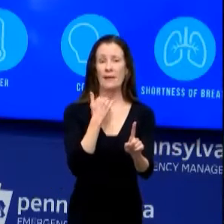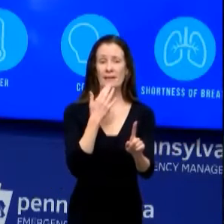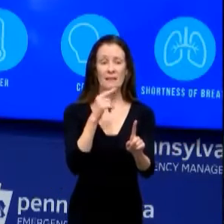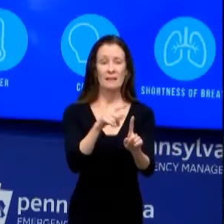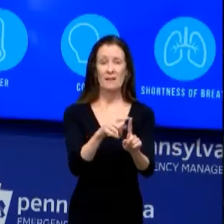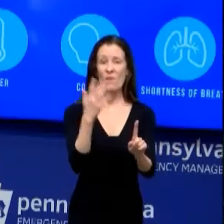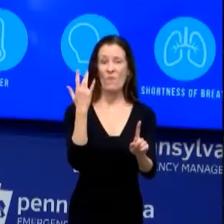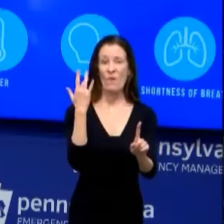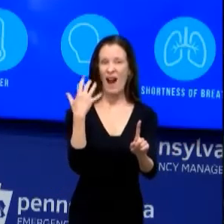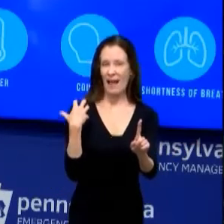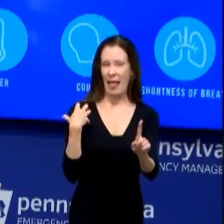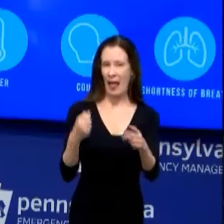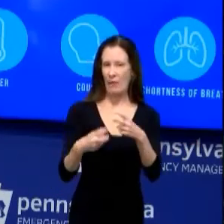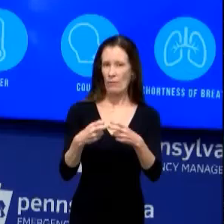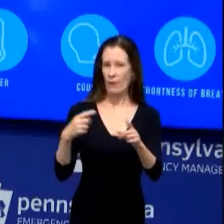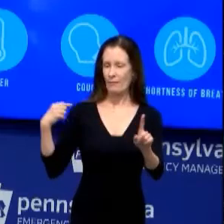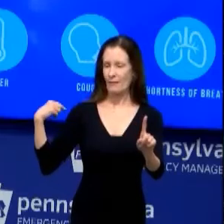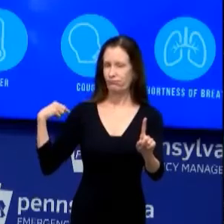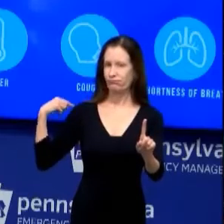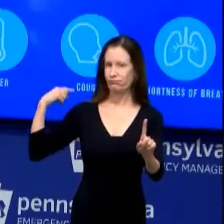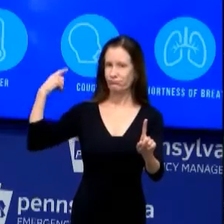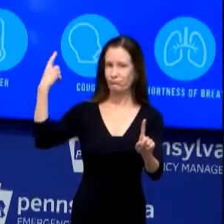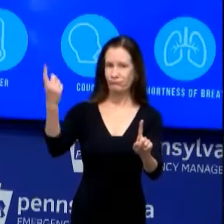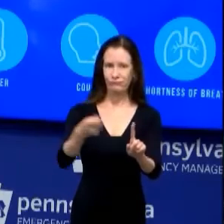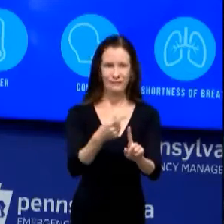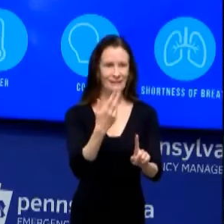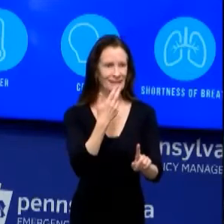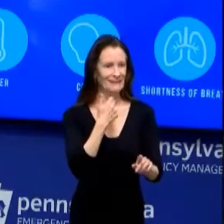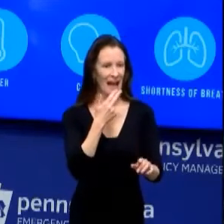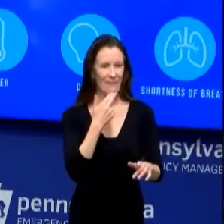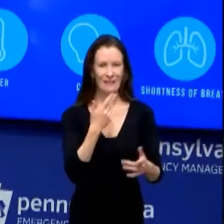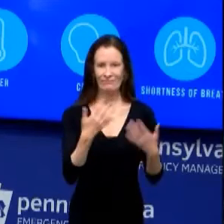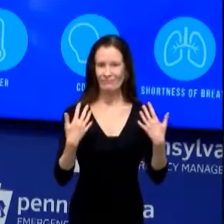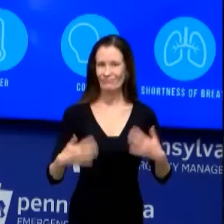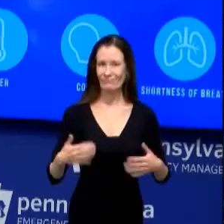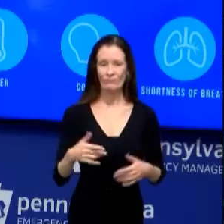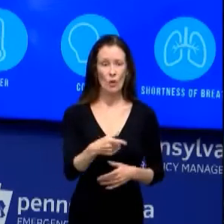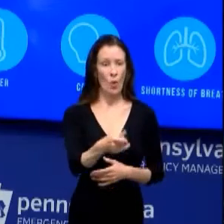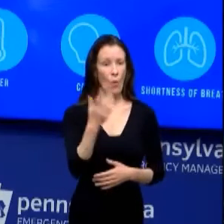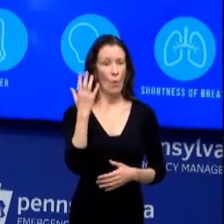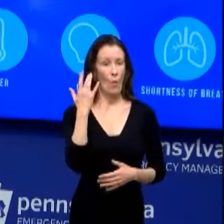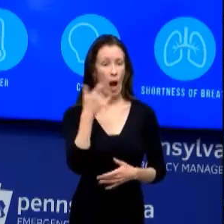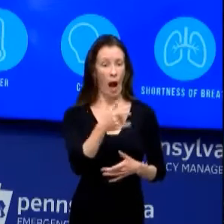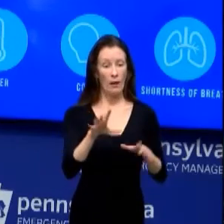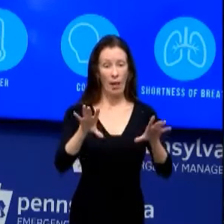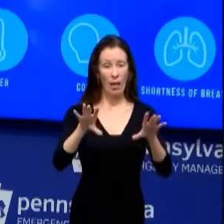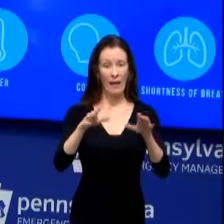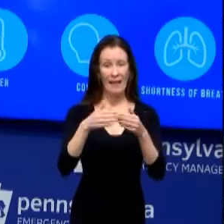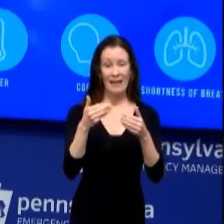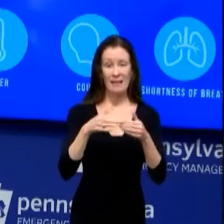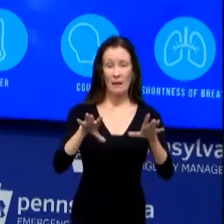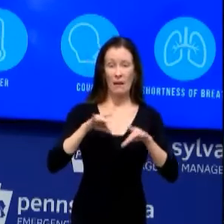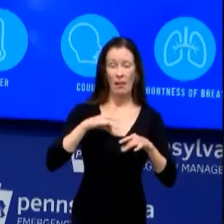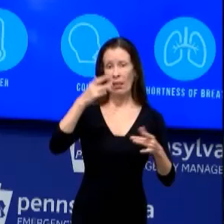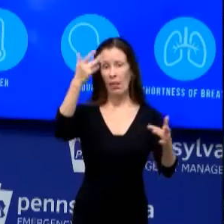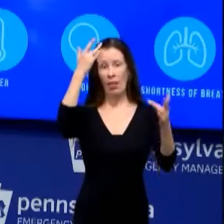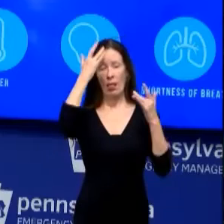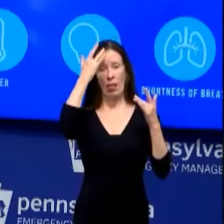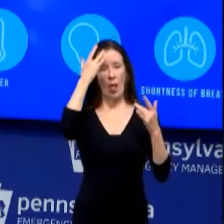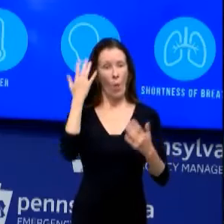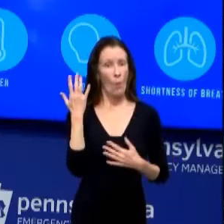known why diabetes would impact a person to make them more susceptible, but over time, I'm sure we will learn that